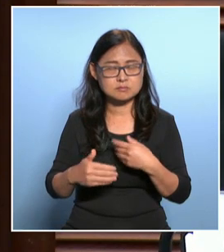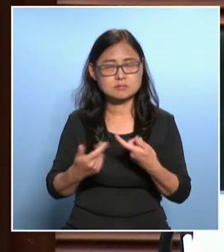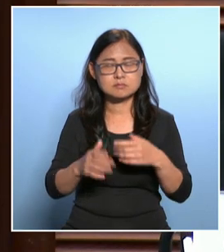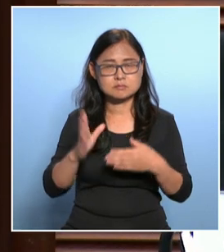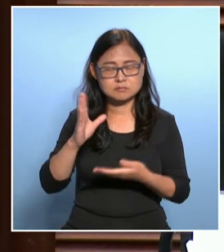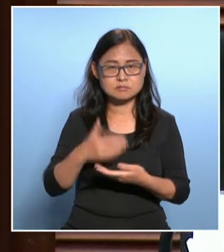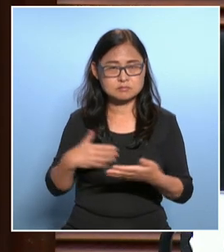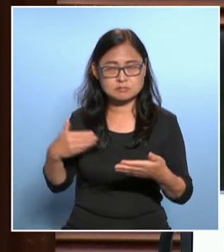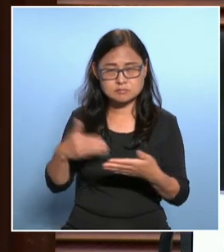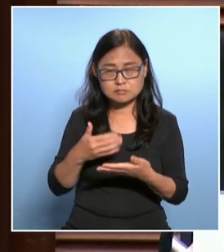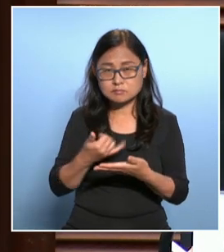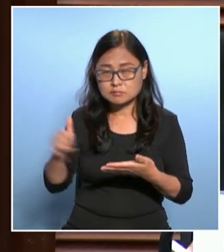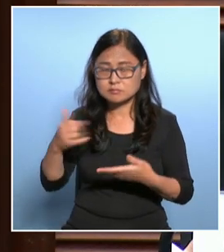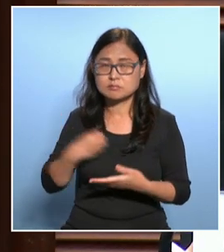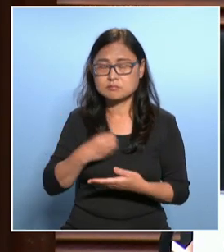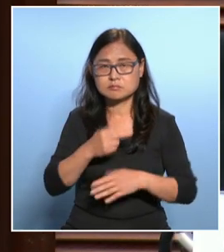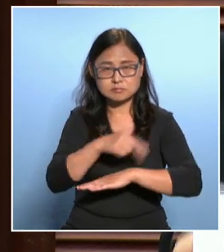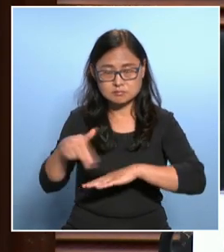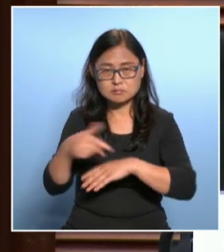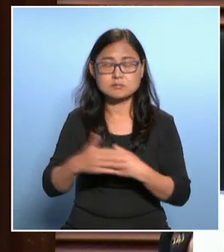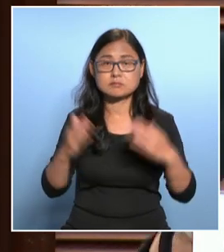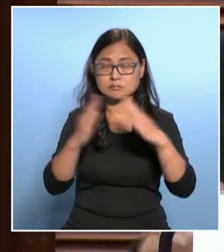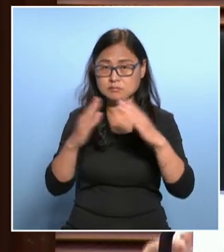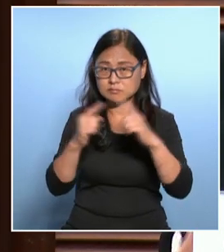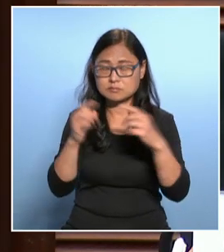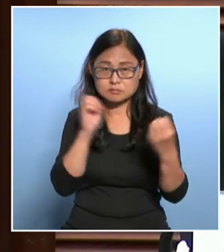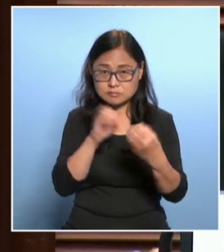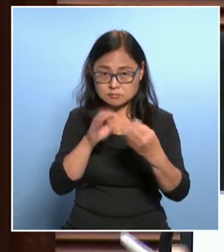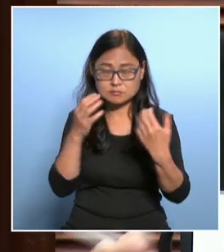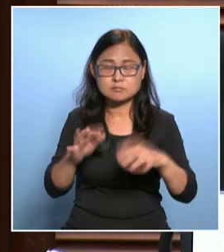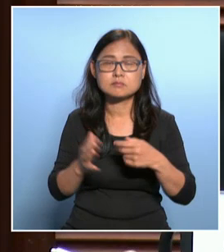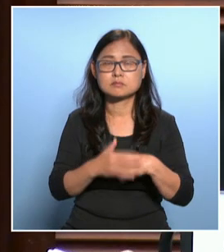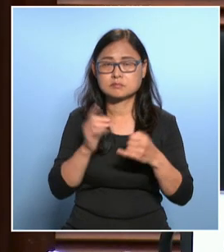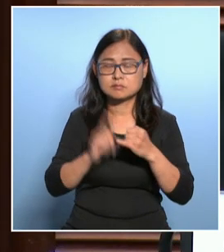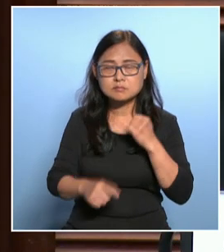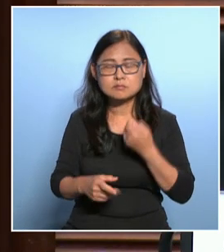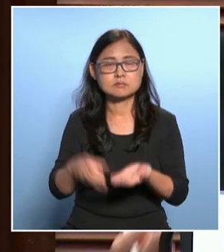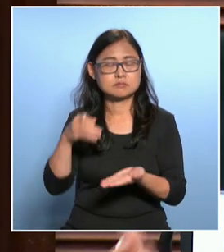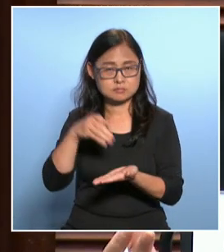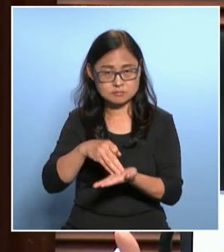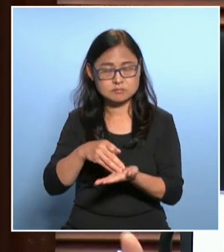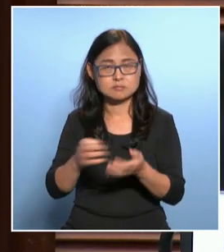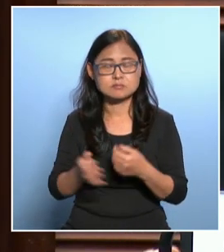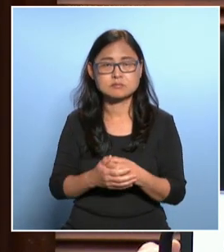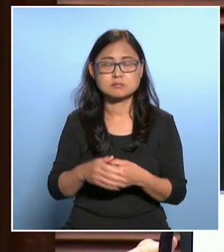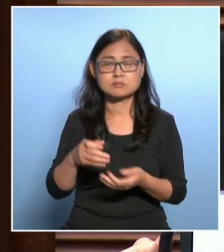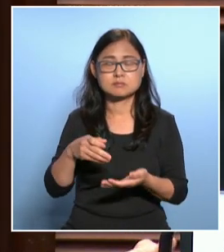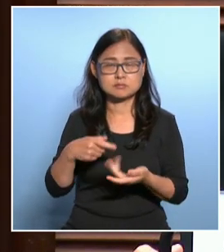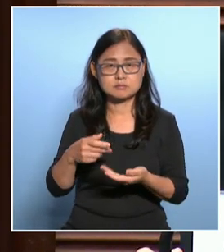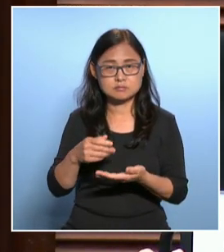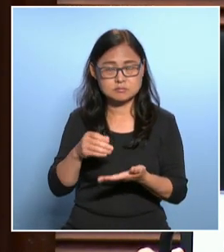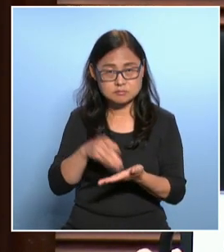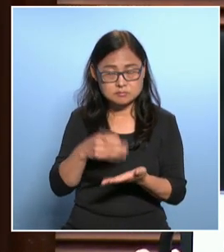the directive, but this end of care is a project we have to discuss with the family